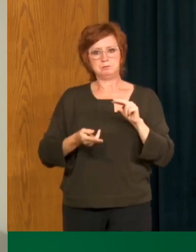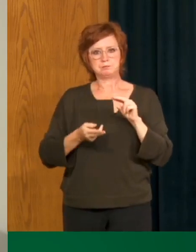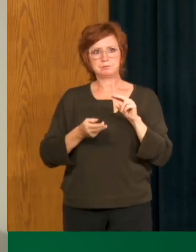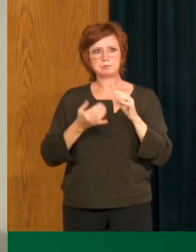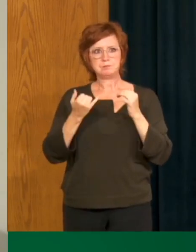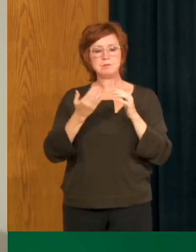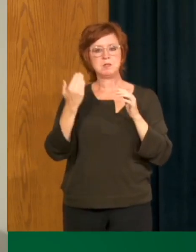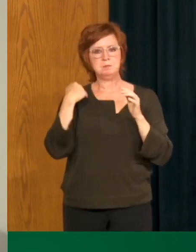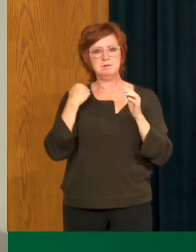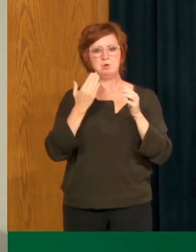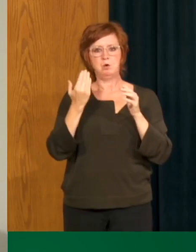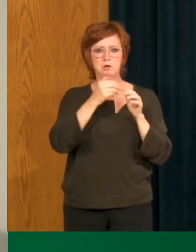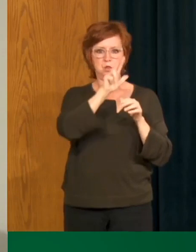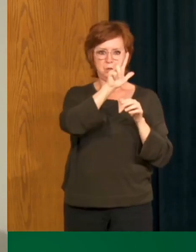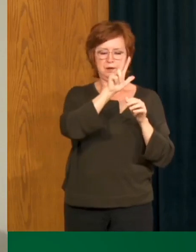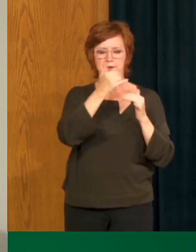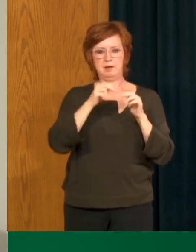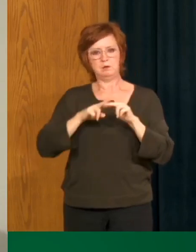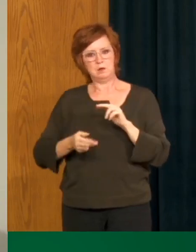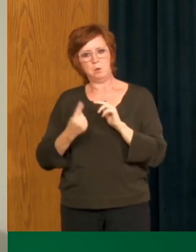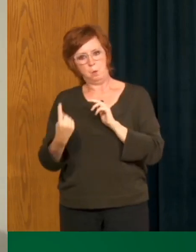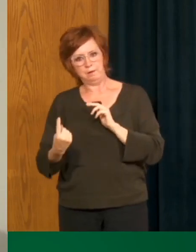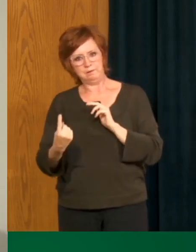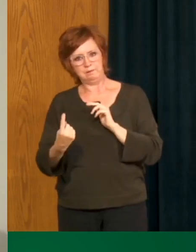1 now. And similarly, we saw